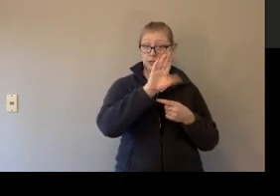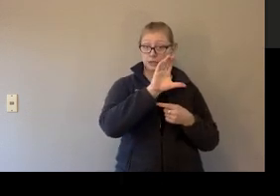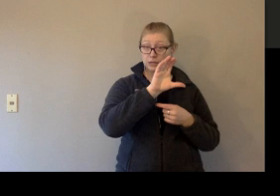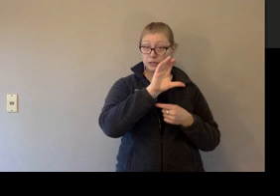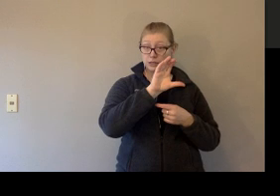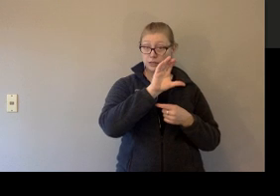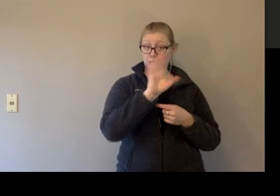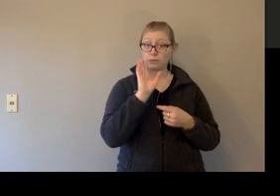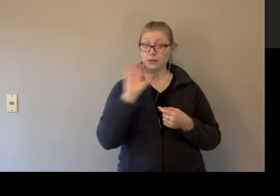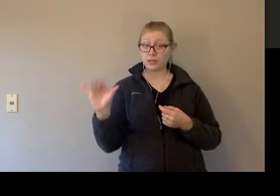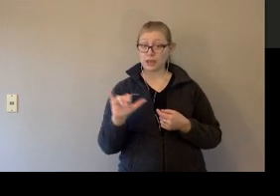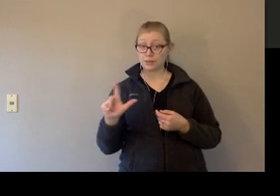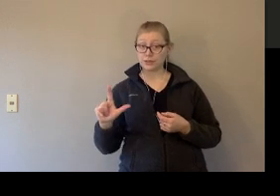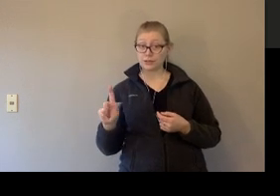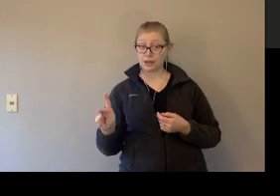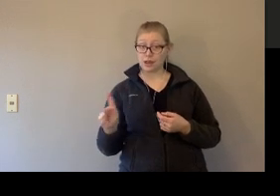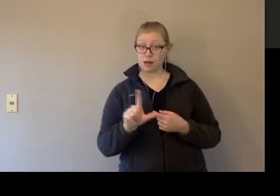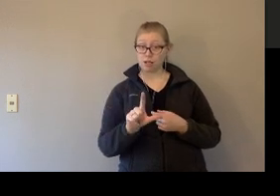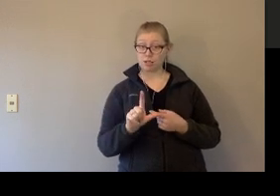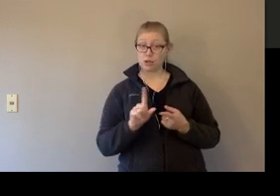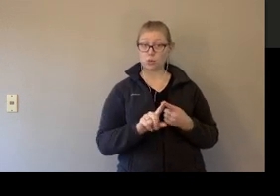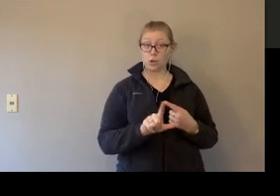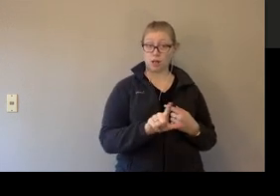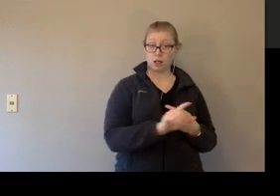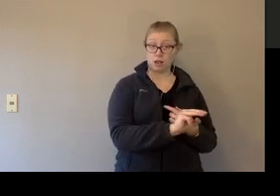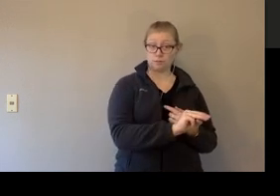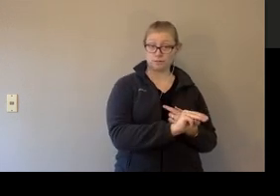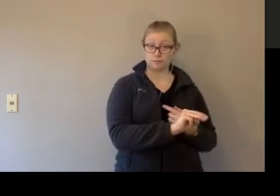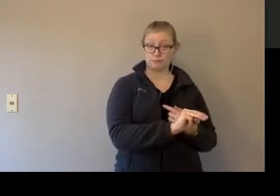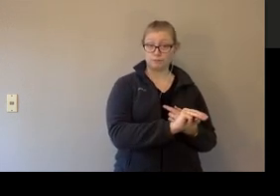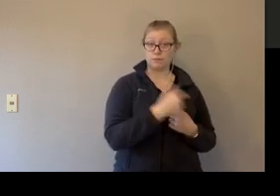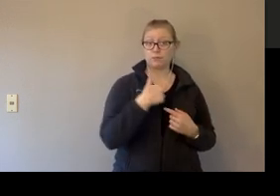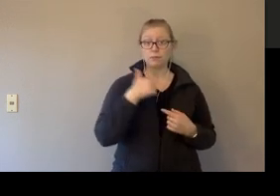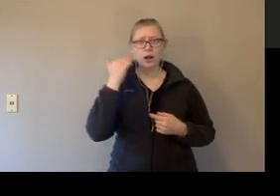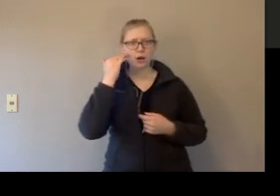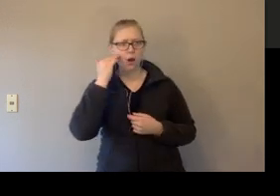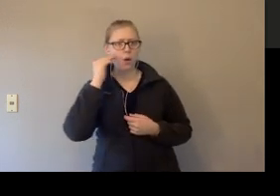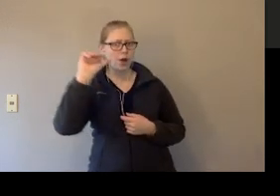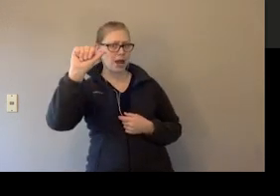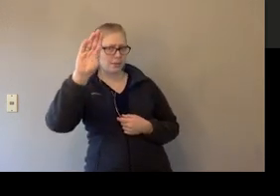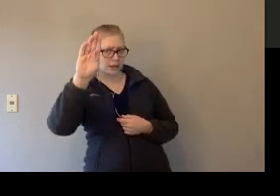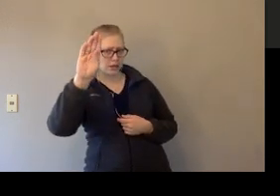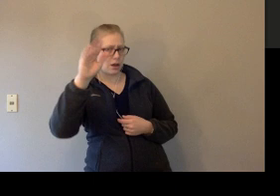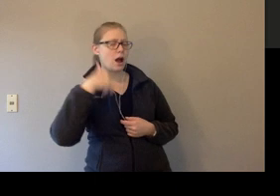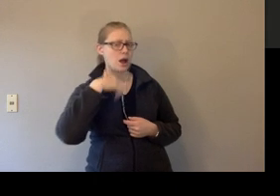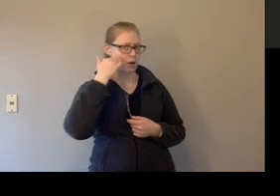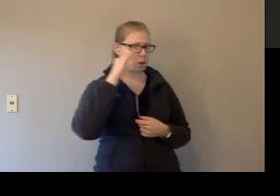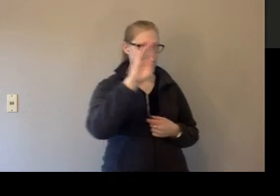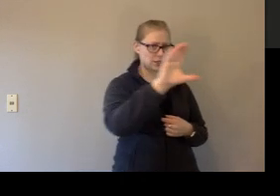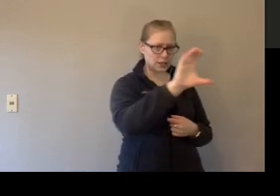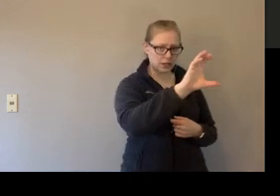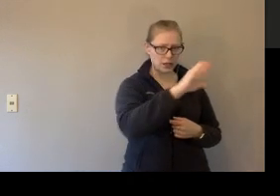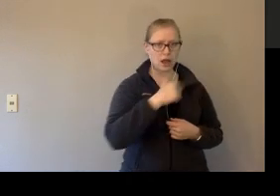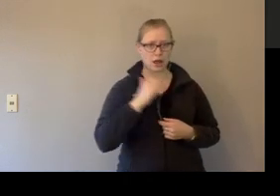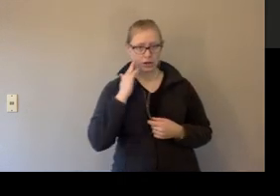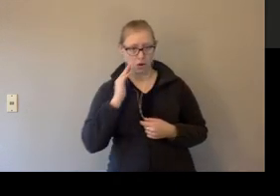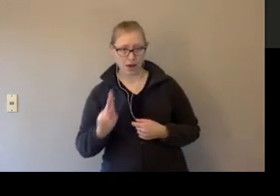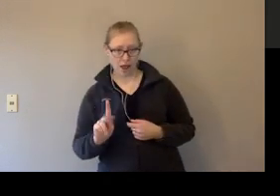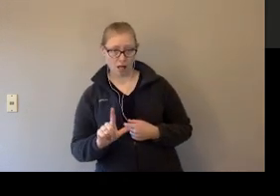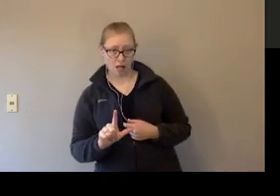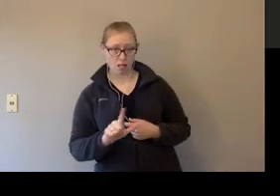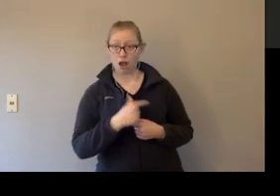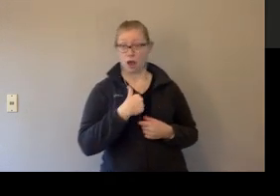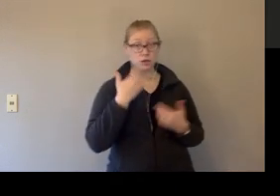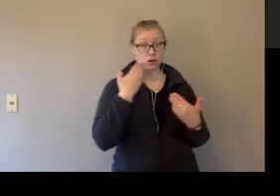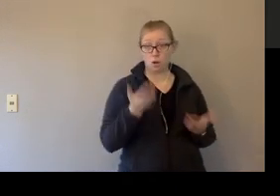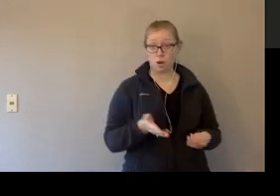as KL to LM. And then I know AB, I know BC, I know KL, I don't know LM. So I